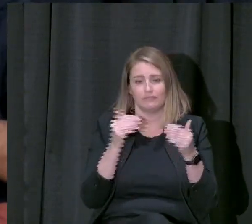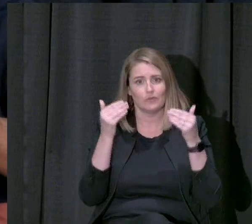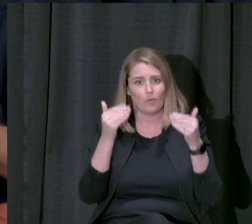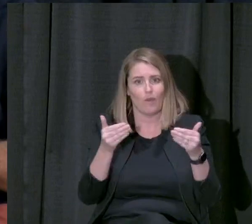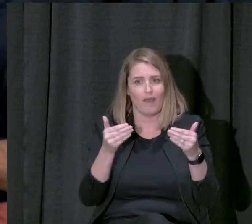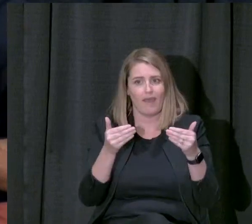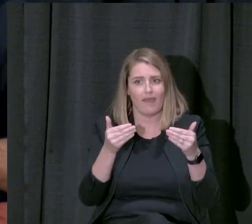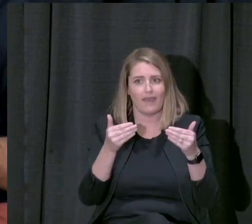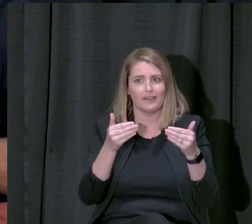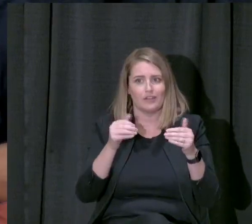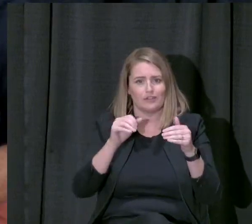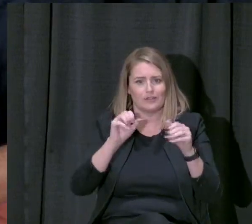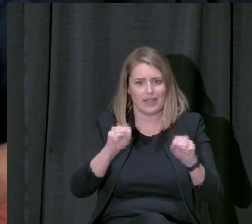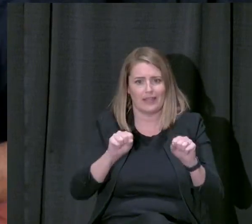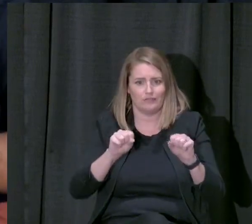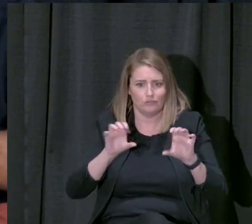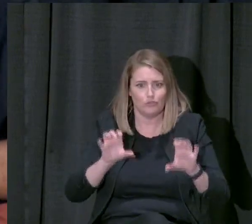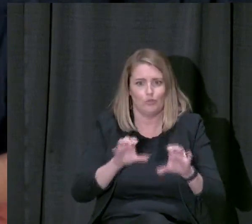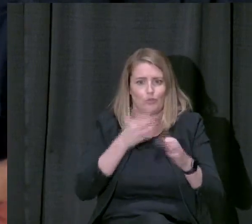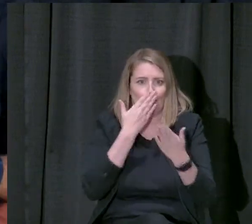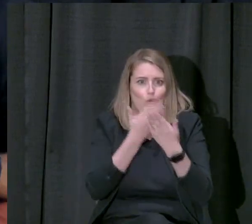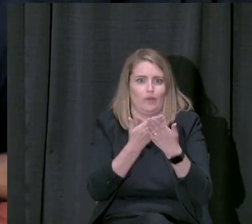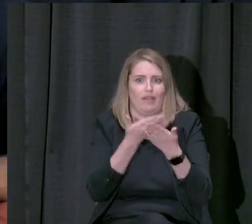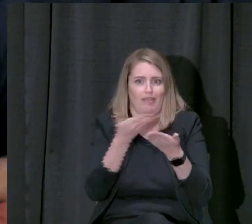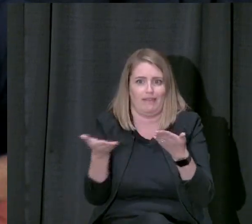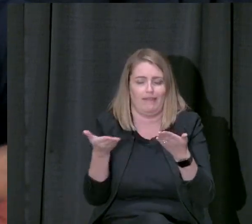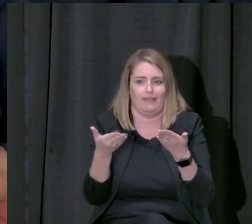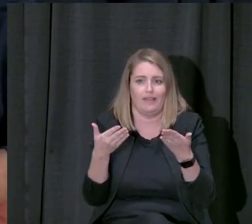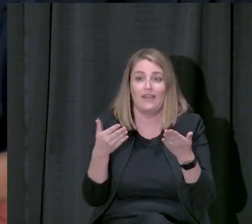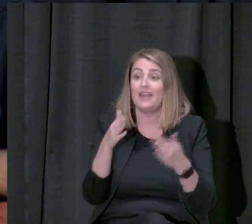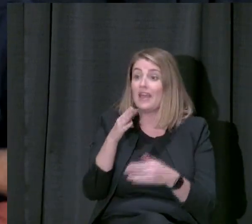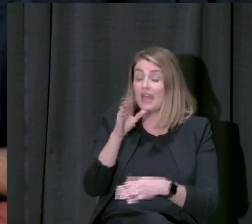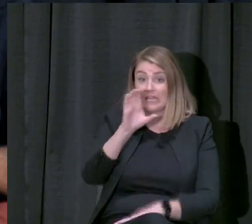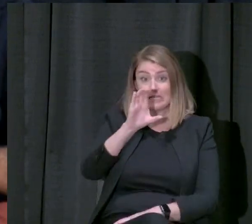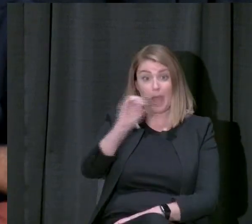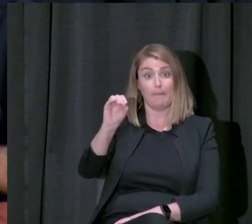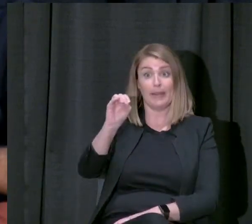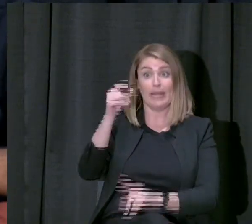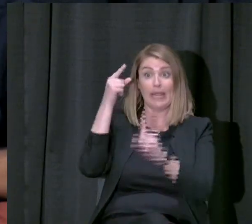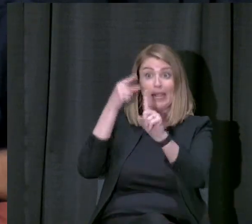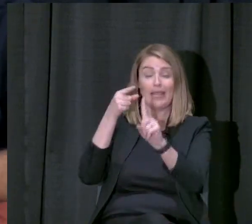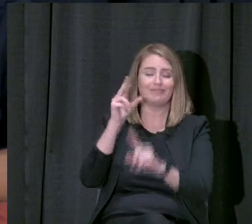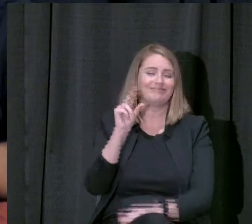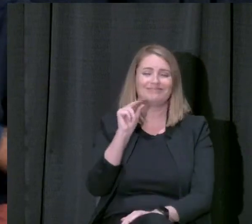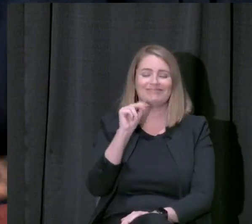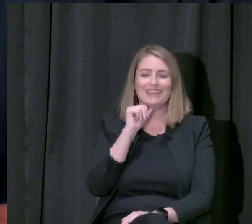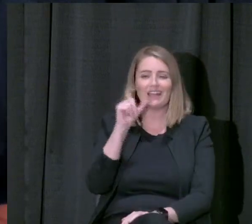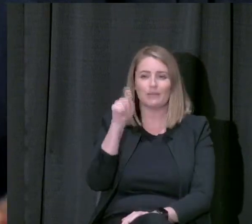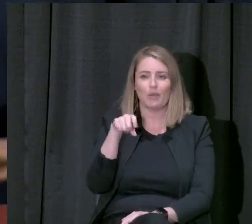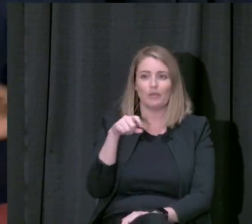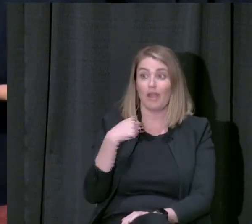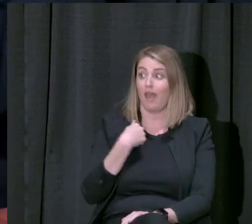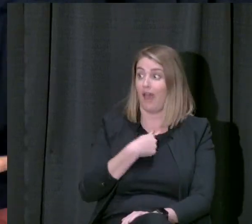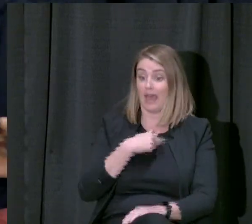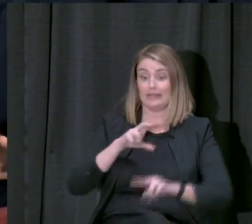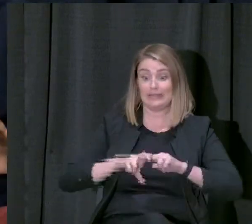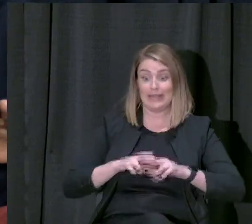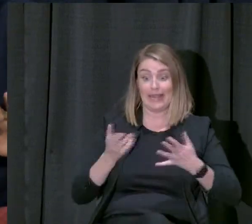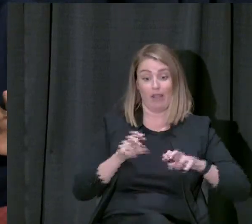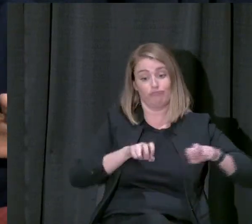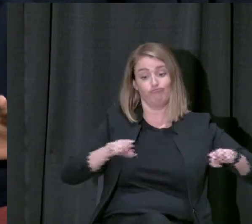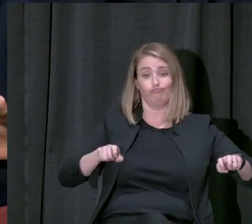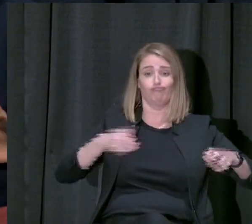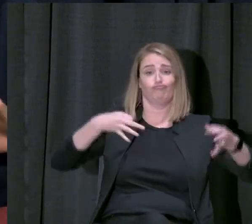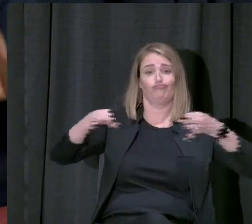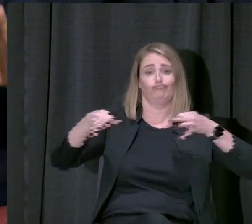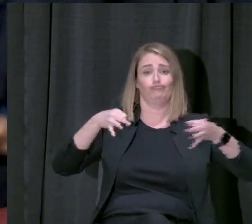and be a force for good. Right? And so it was never meant to be a company. It was never meant to be, us sitting here talking about this stuff 5